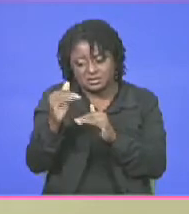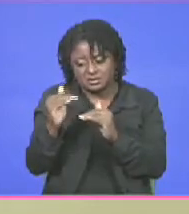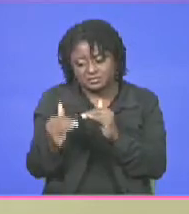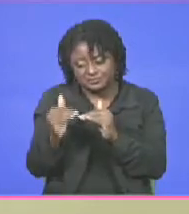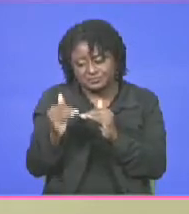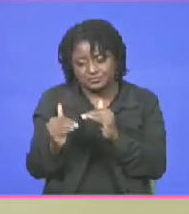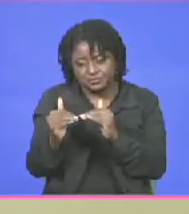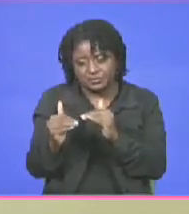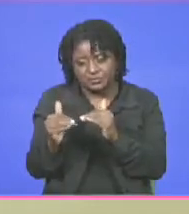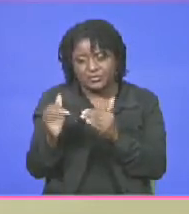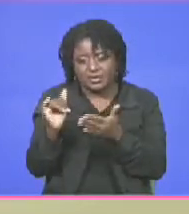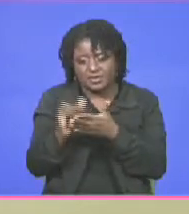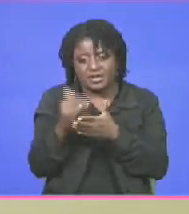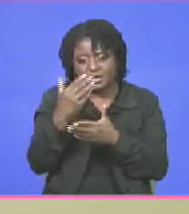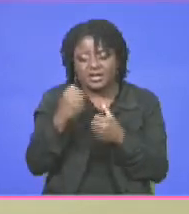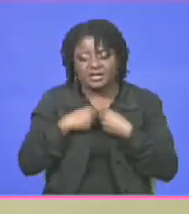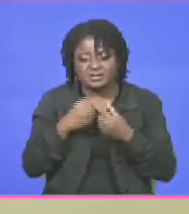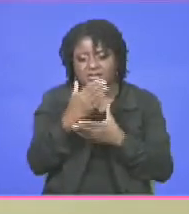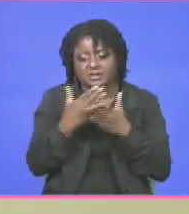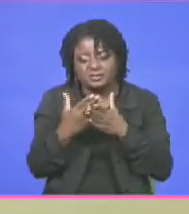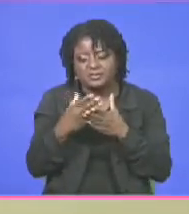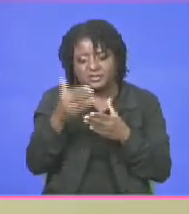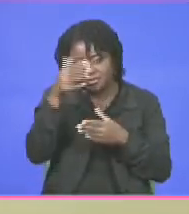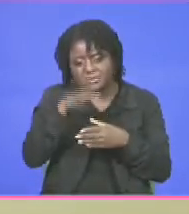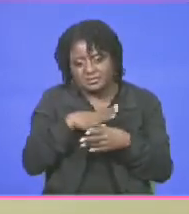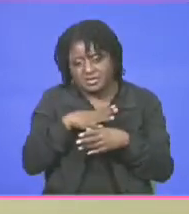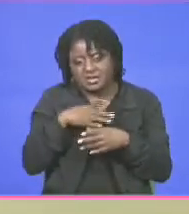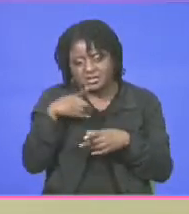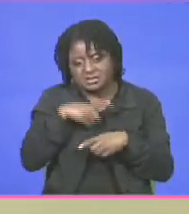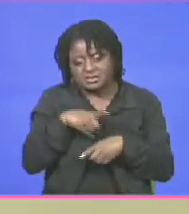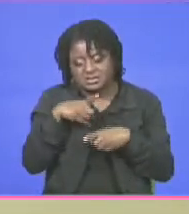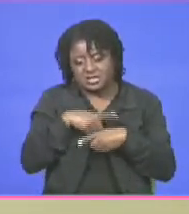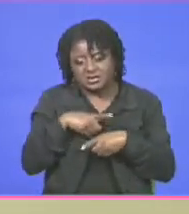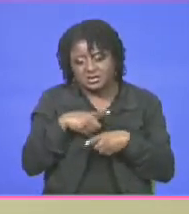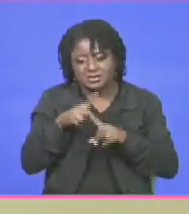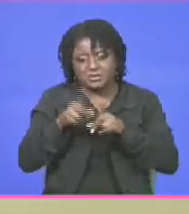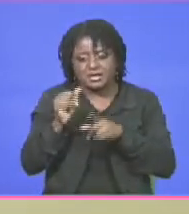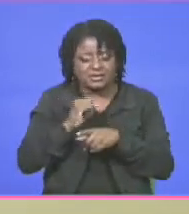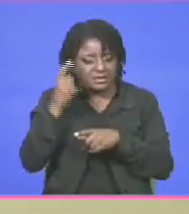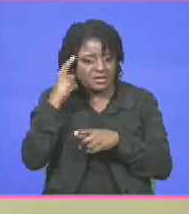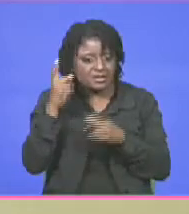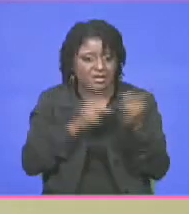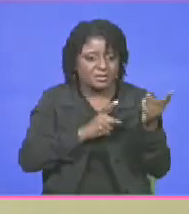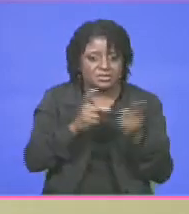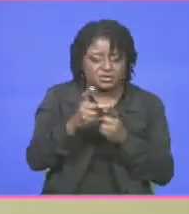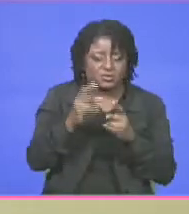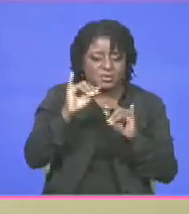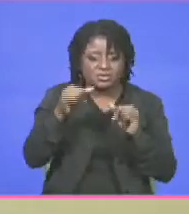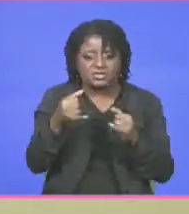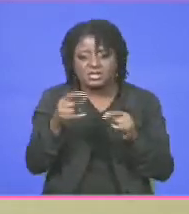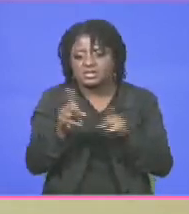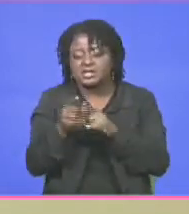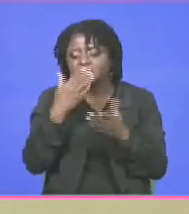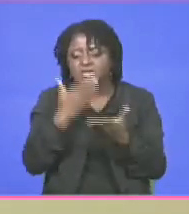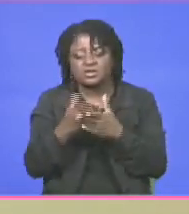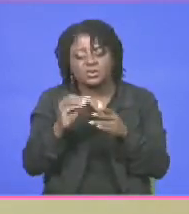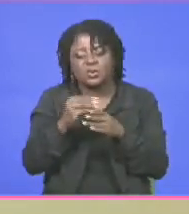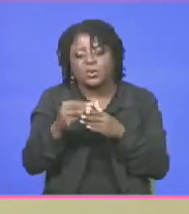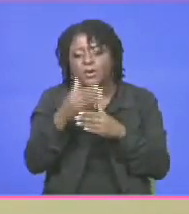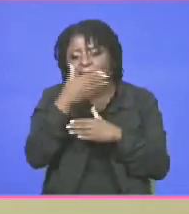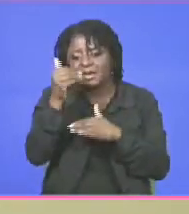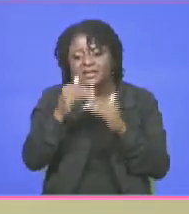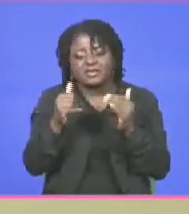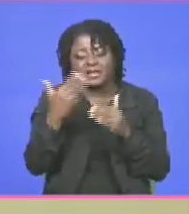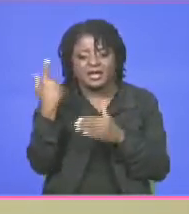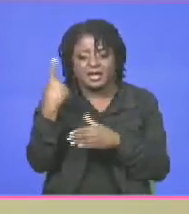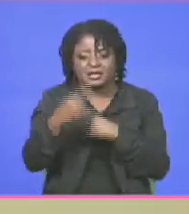so that's how some of the guys are a little disgruntled. But other than that, I think the competition is going to be just as good or even better than last year. So